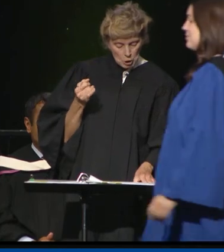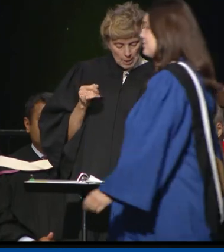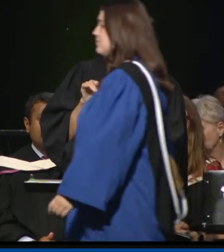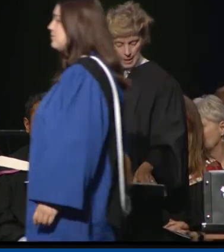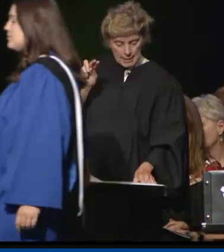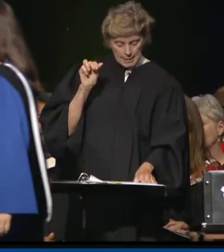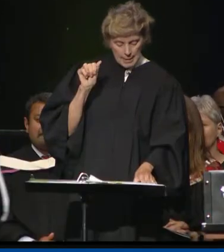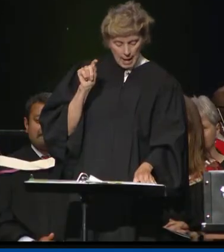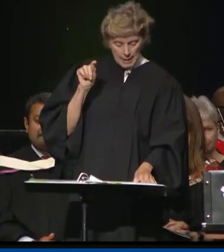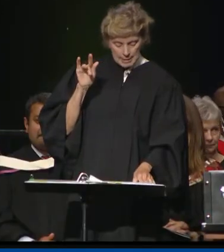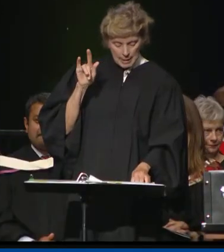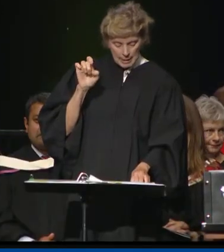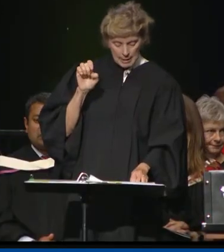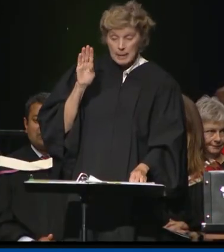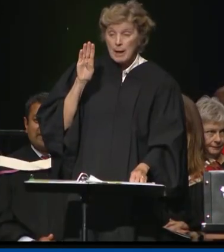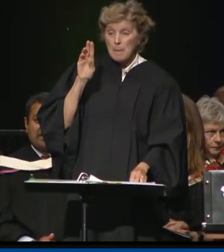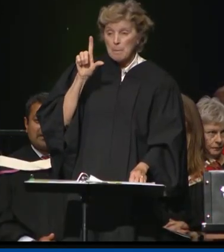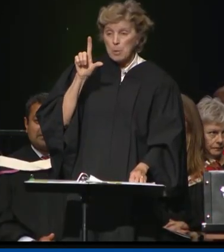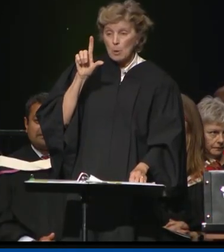Natalie Bulzan.